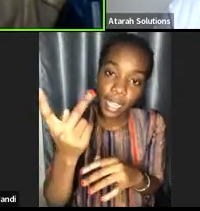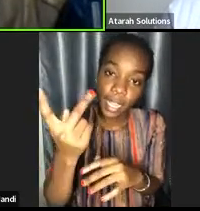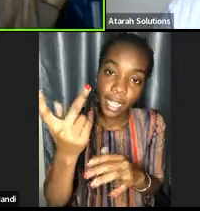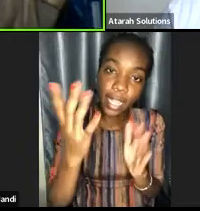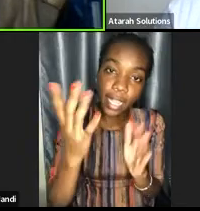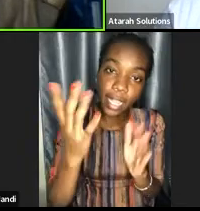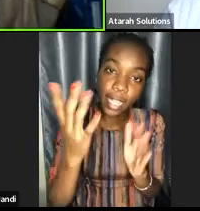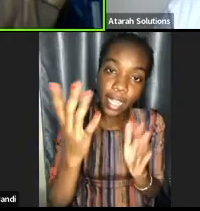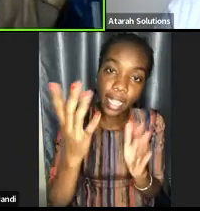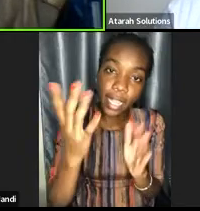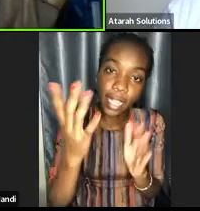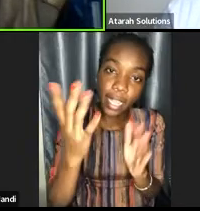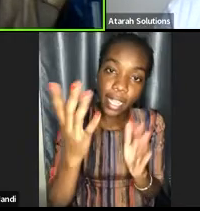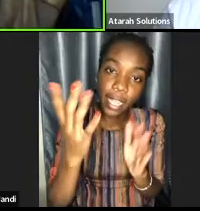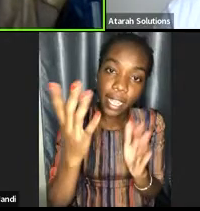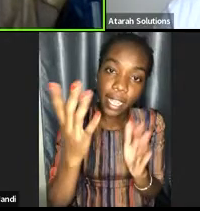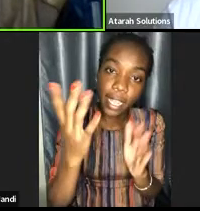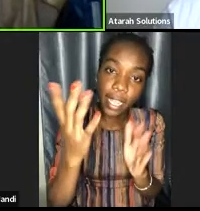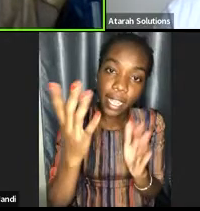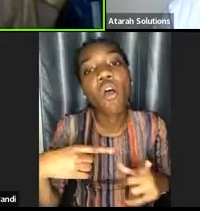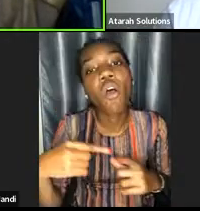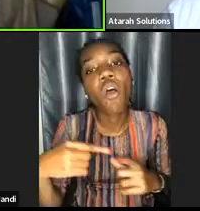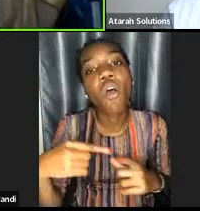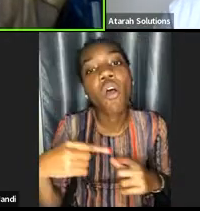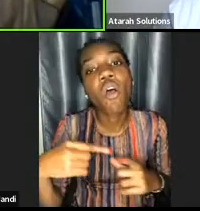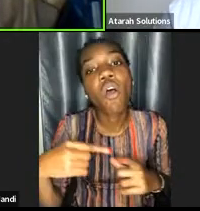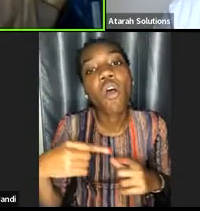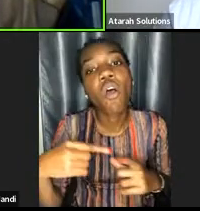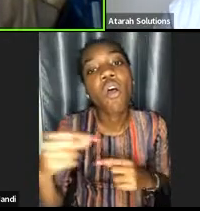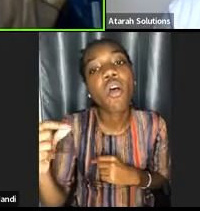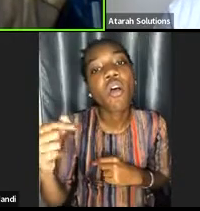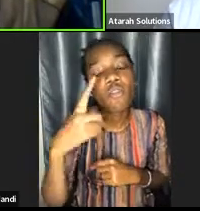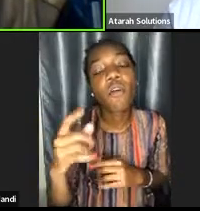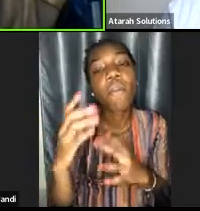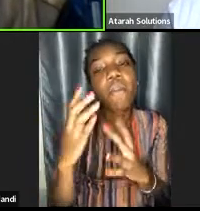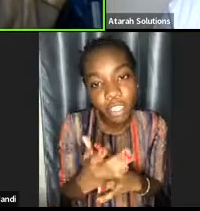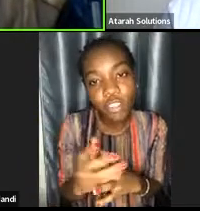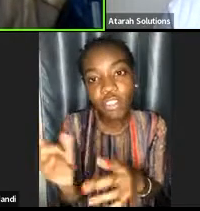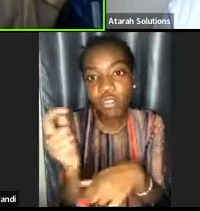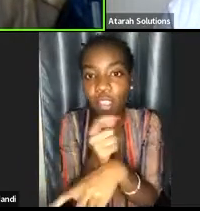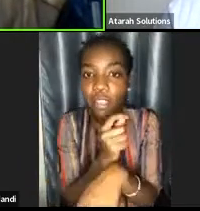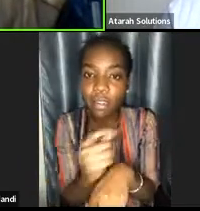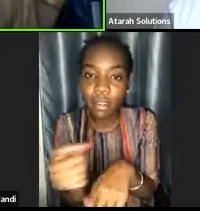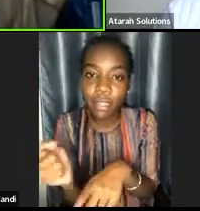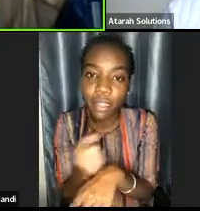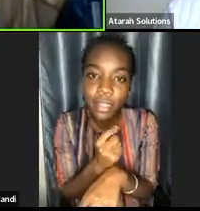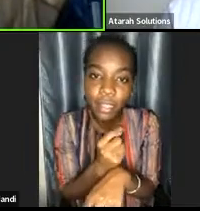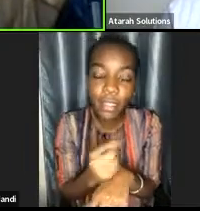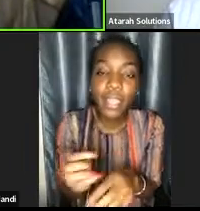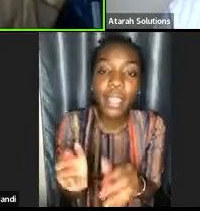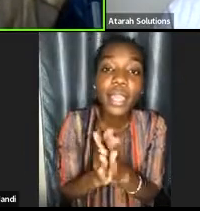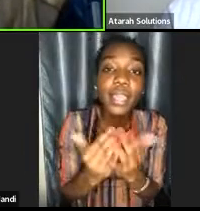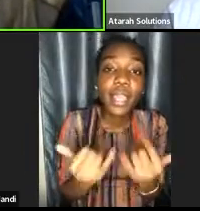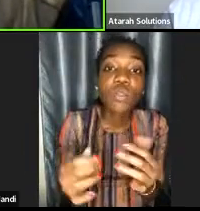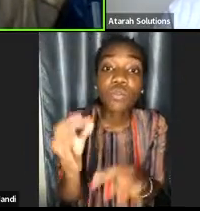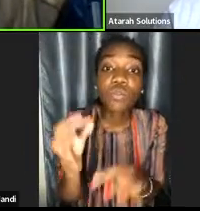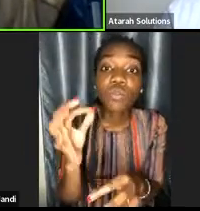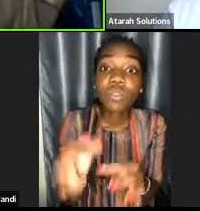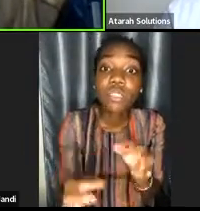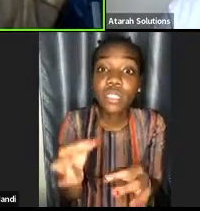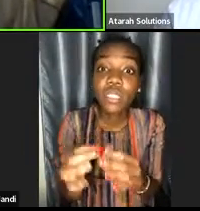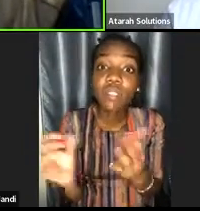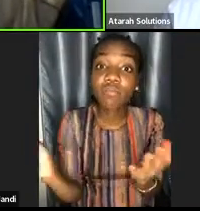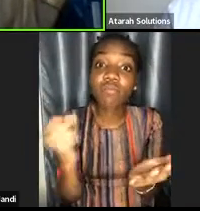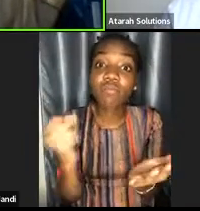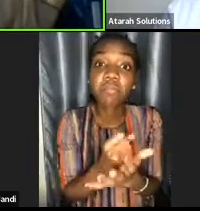for mediation training. At the moment, the judiciary has recruited slightly above 1,000